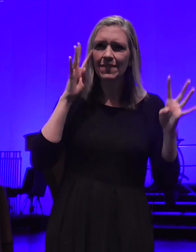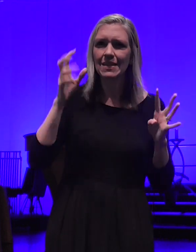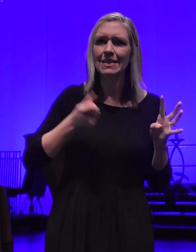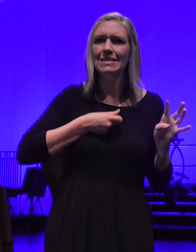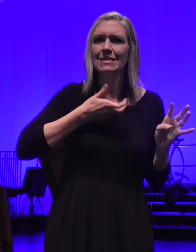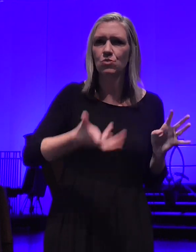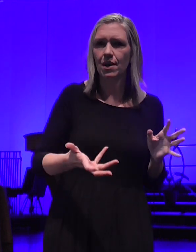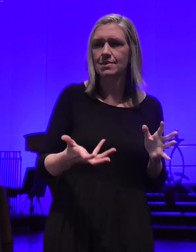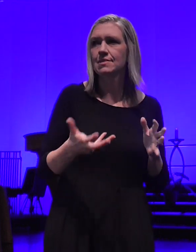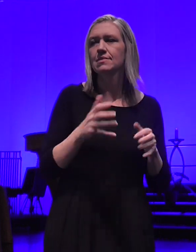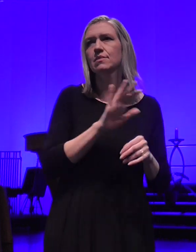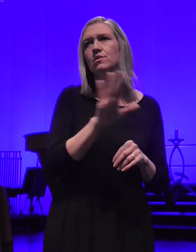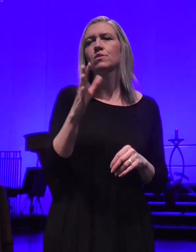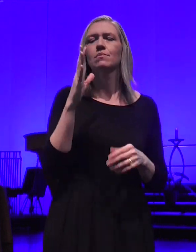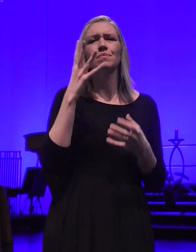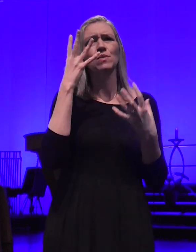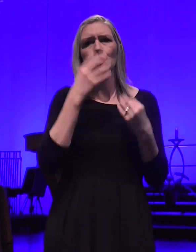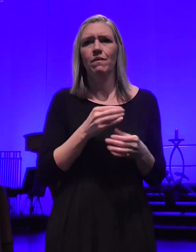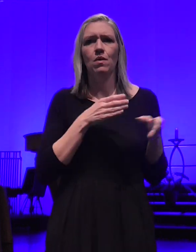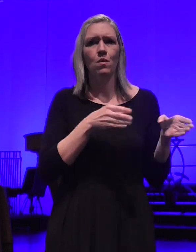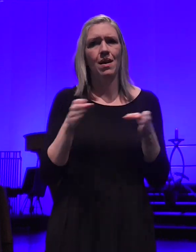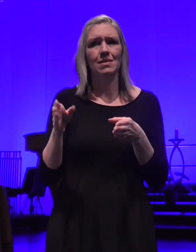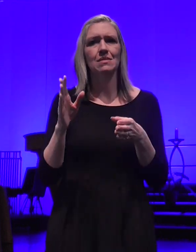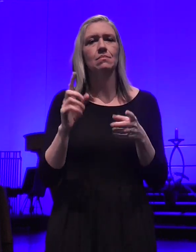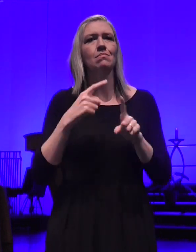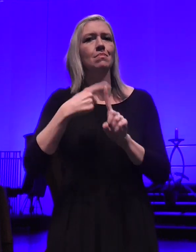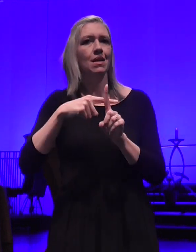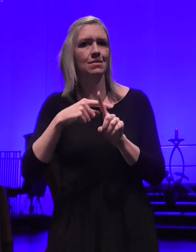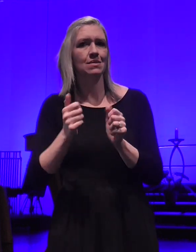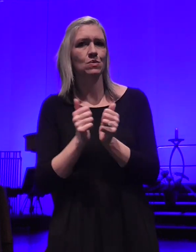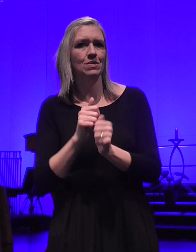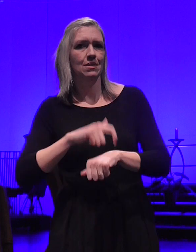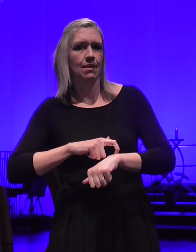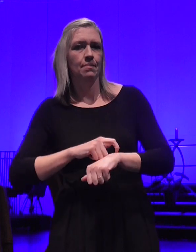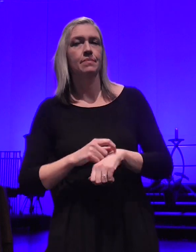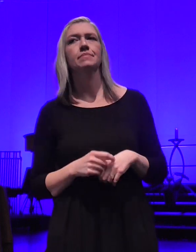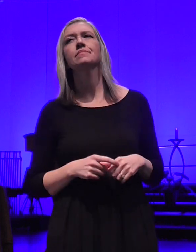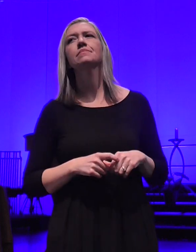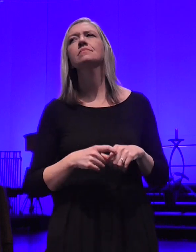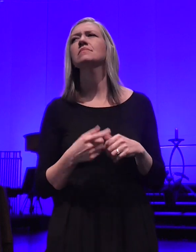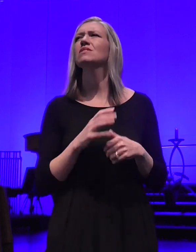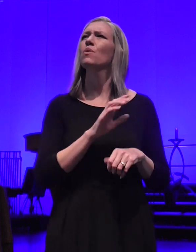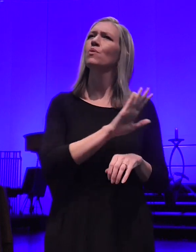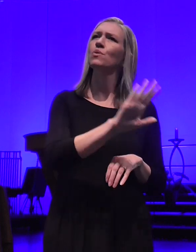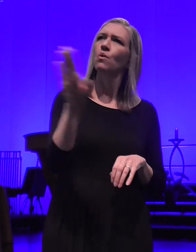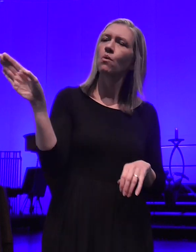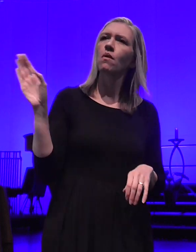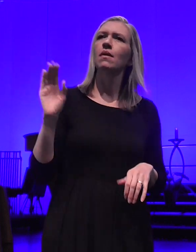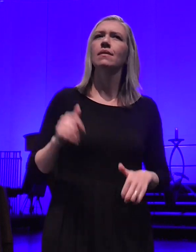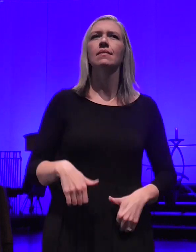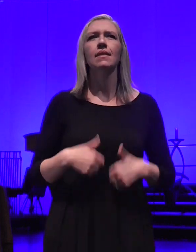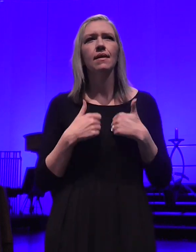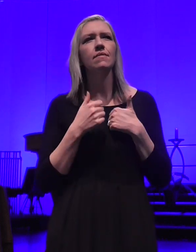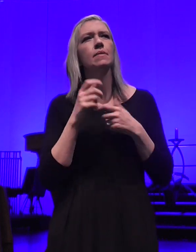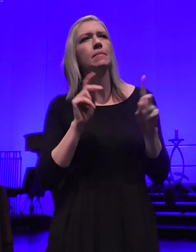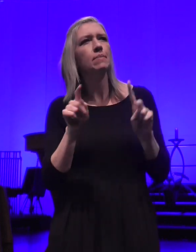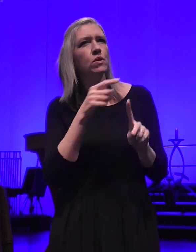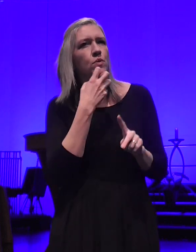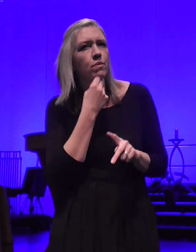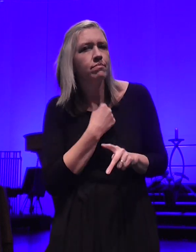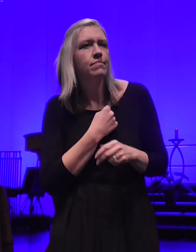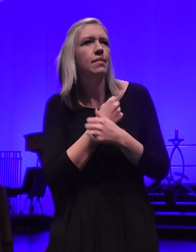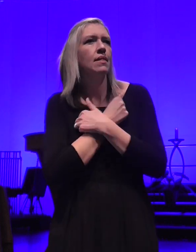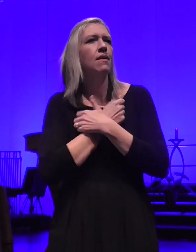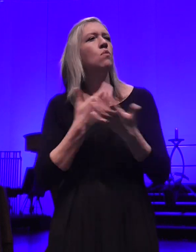it in the beautiful ways that she does. What is it for you and the people that you love? What is that quality that you see and